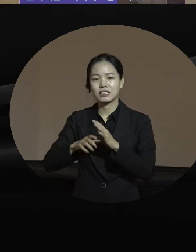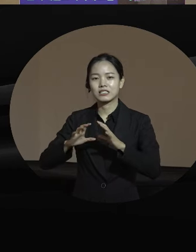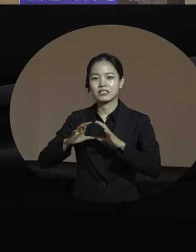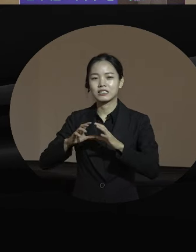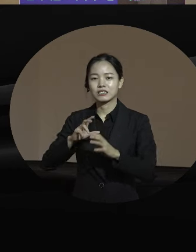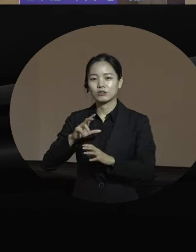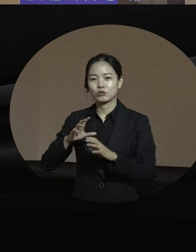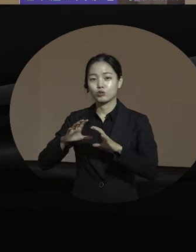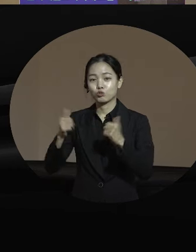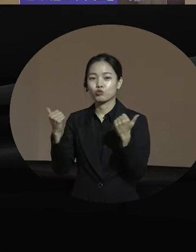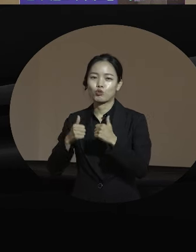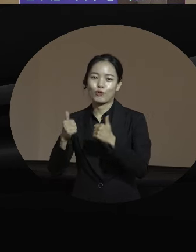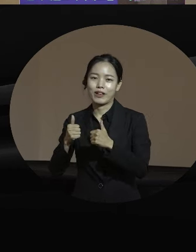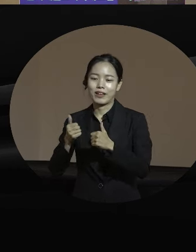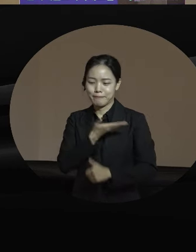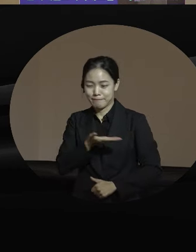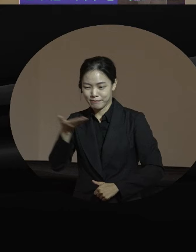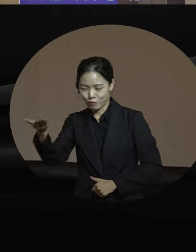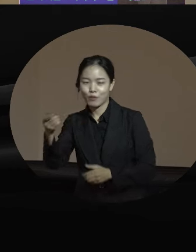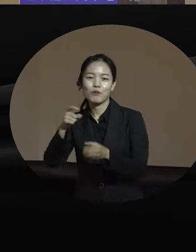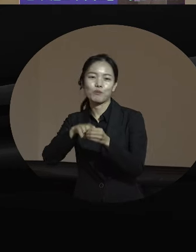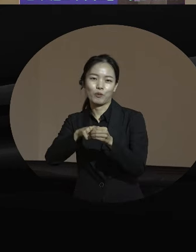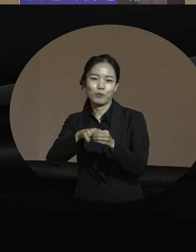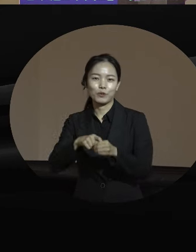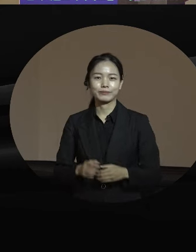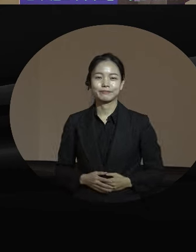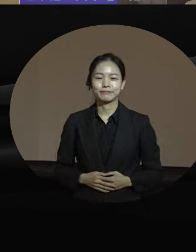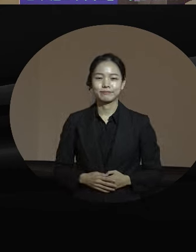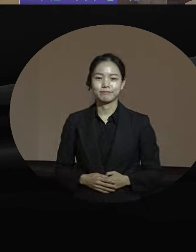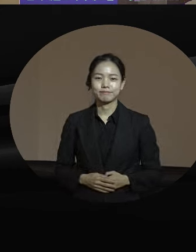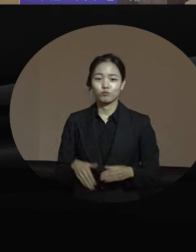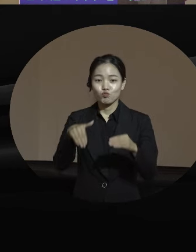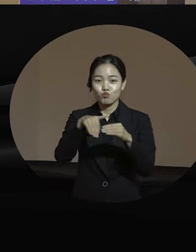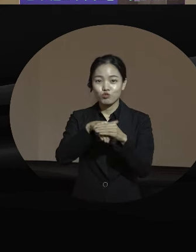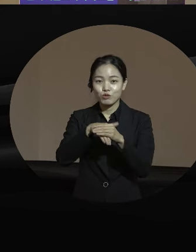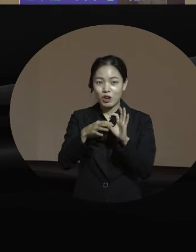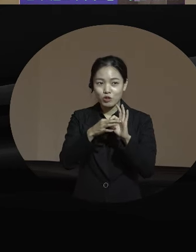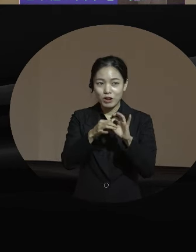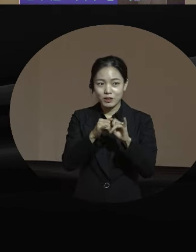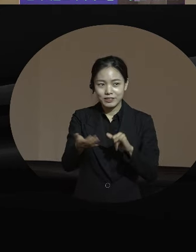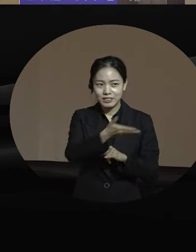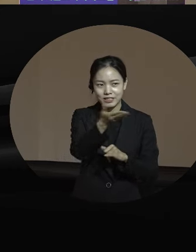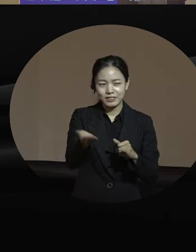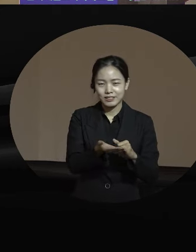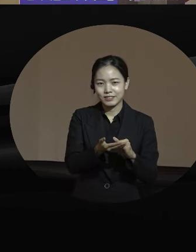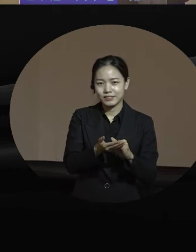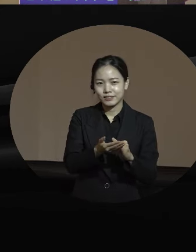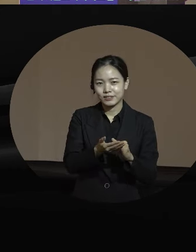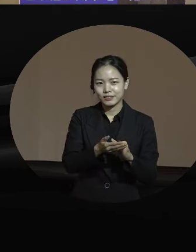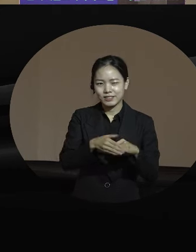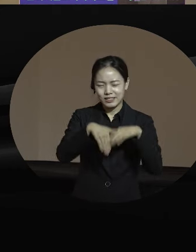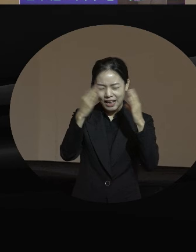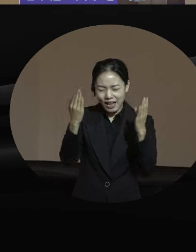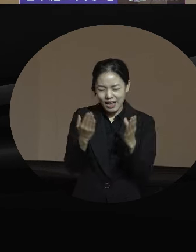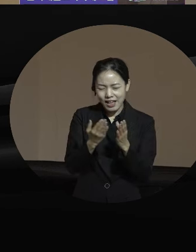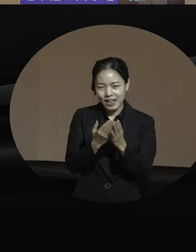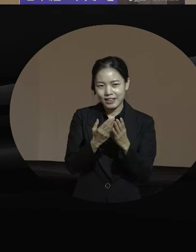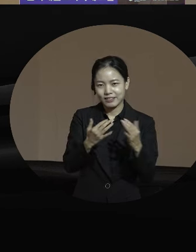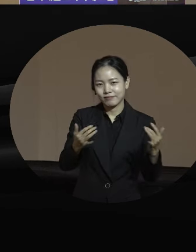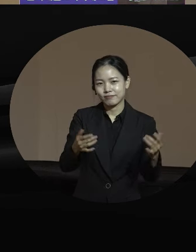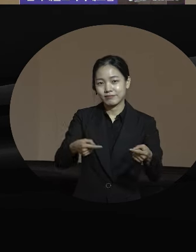broad-based involvement of the cultural sector. Since March this year, based also on the